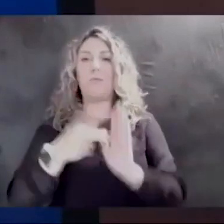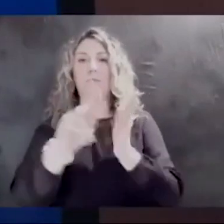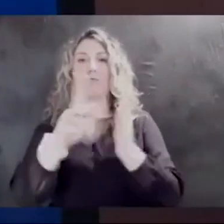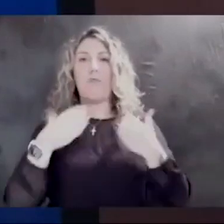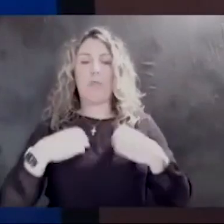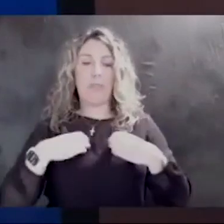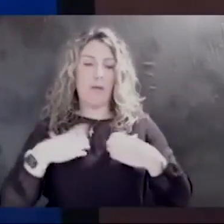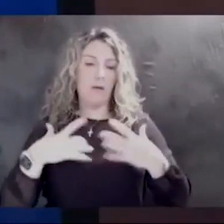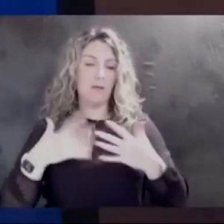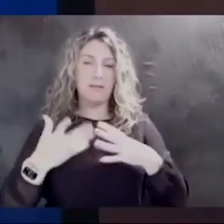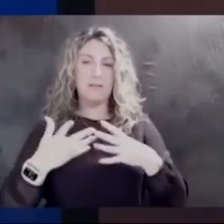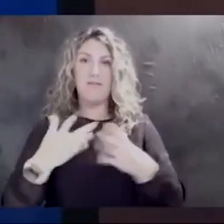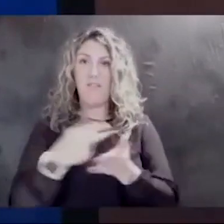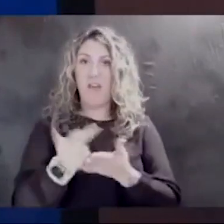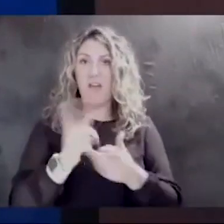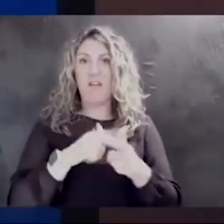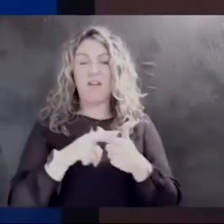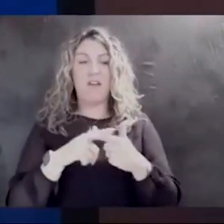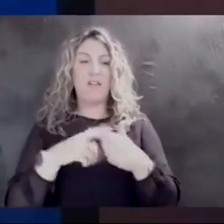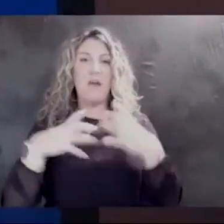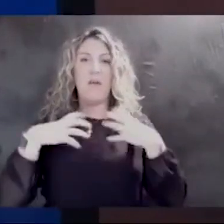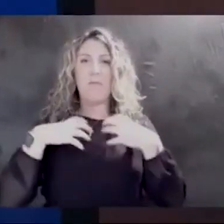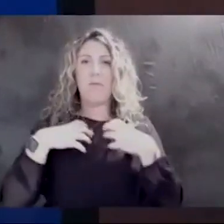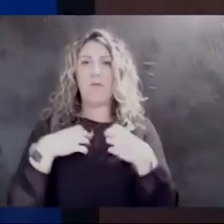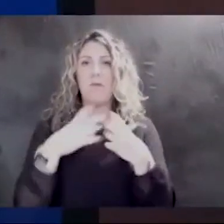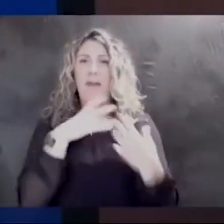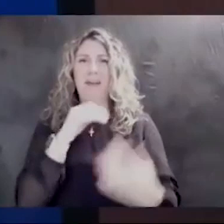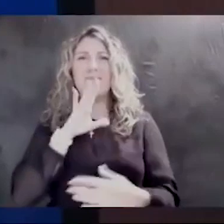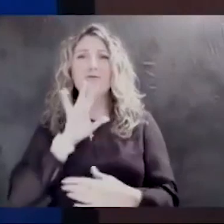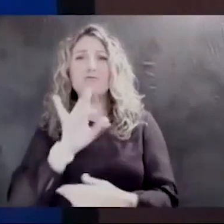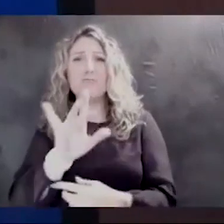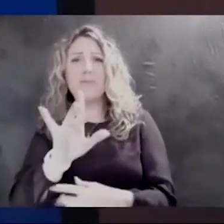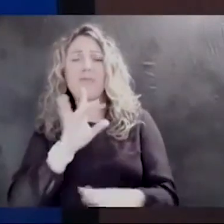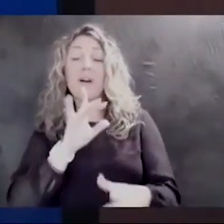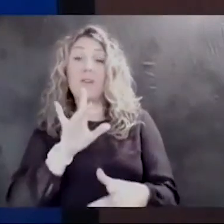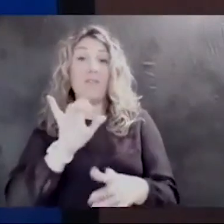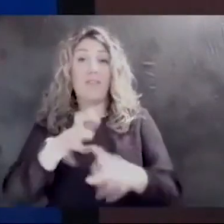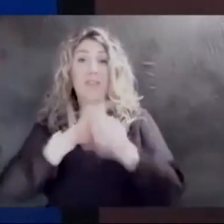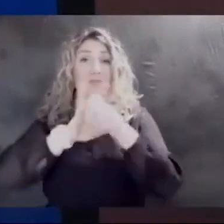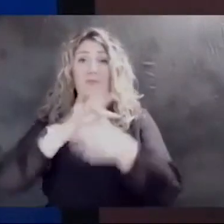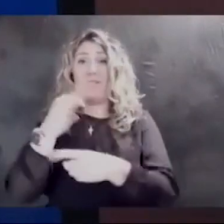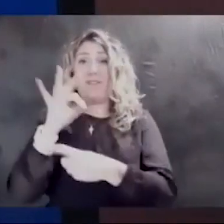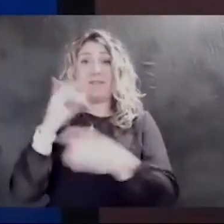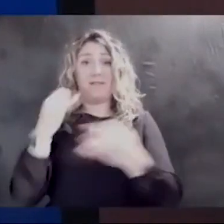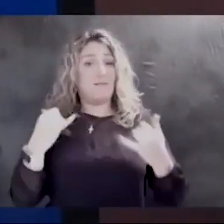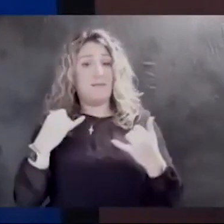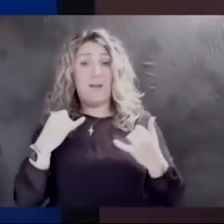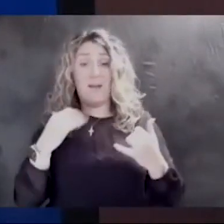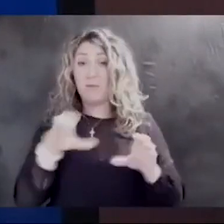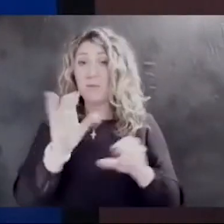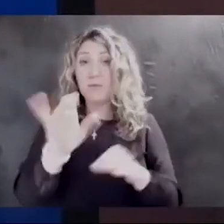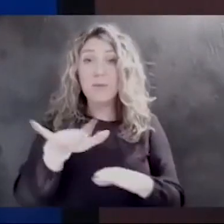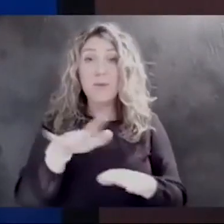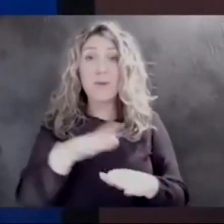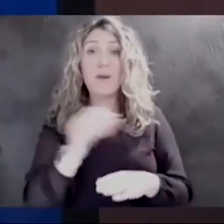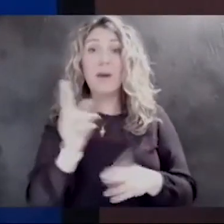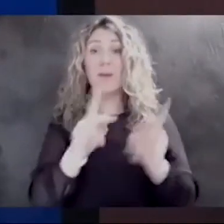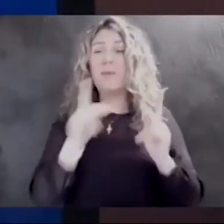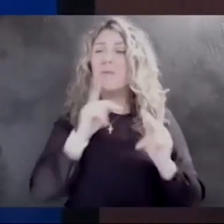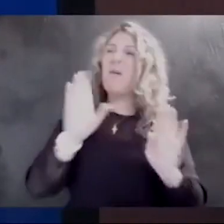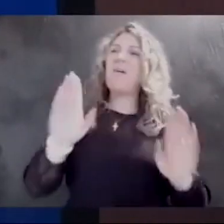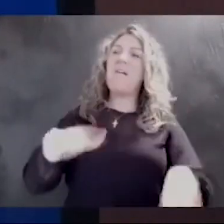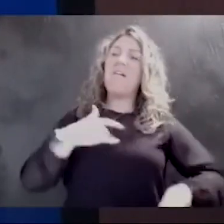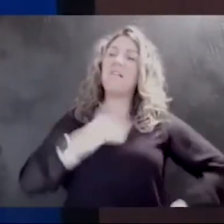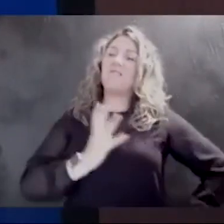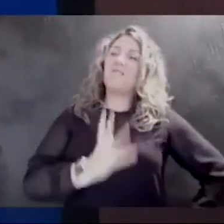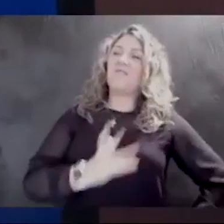and previously healthy, that's just bad news. But that's what COVID-19 does, and those who think that they're immune from it, think